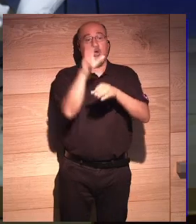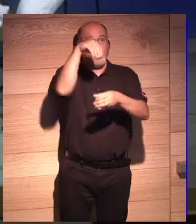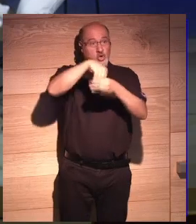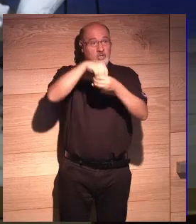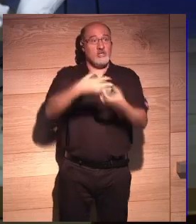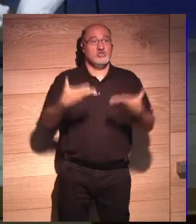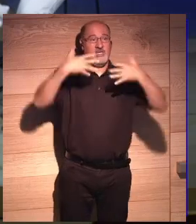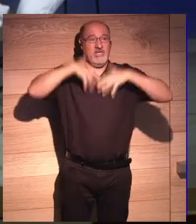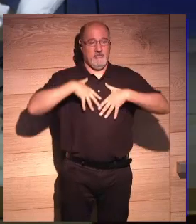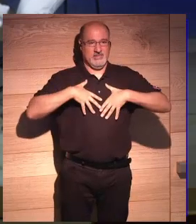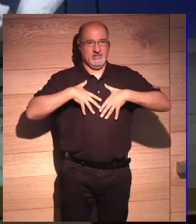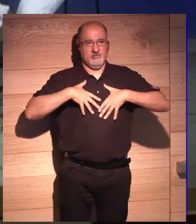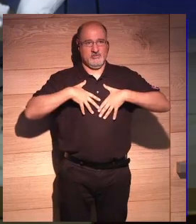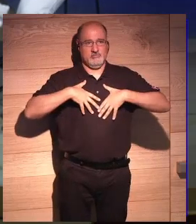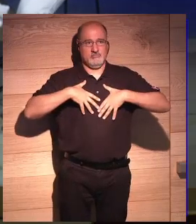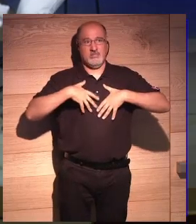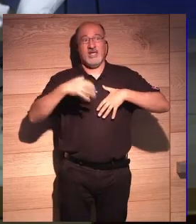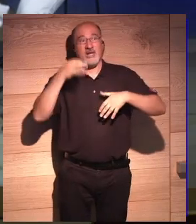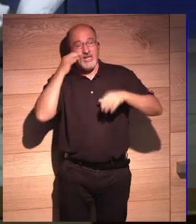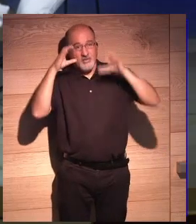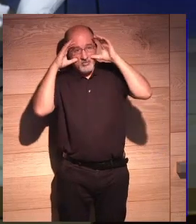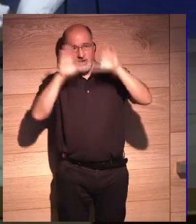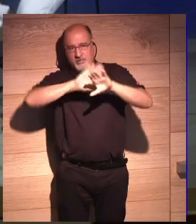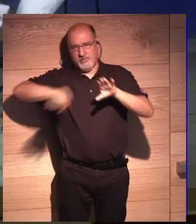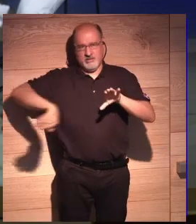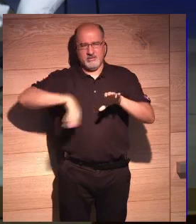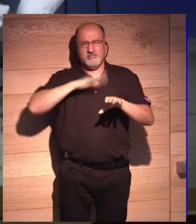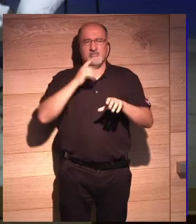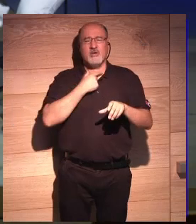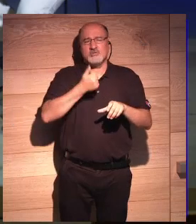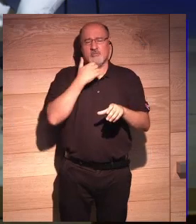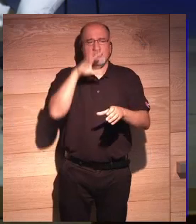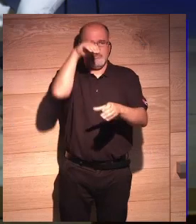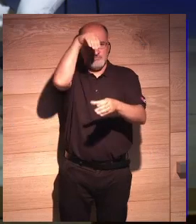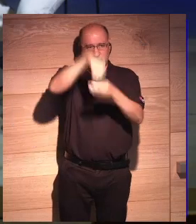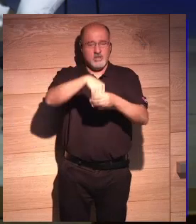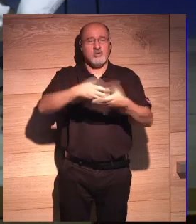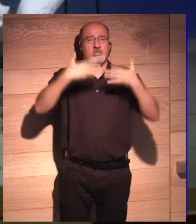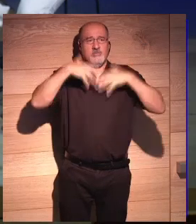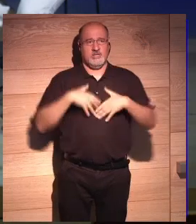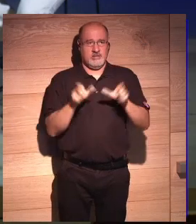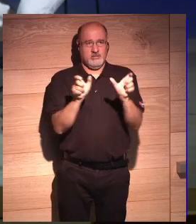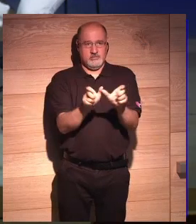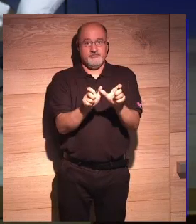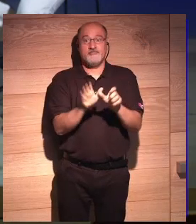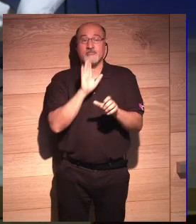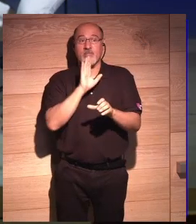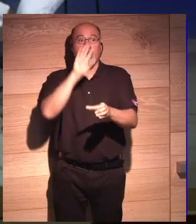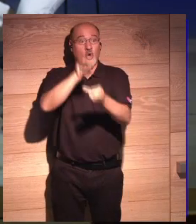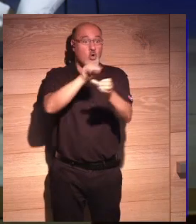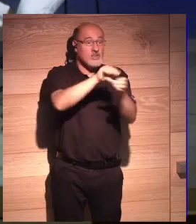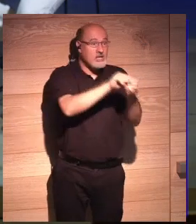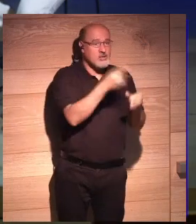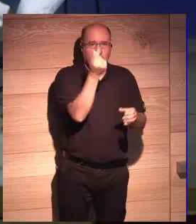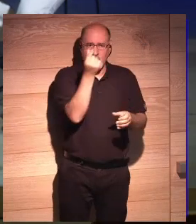summarize it with immersive content. I prefer that to virtual reality. But before, I would like to put some order. Mark has spoken about investing